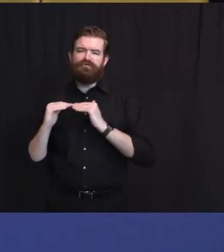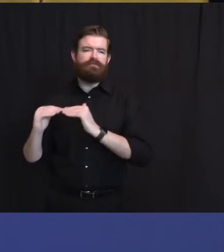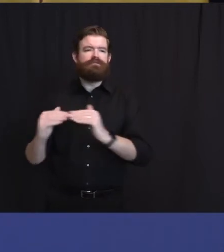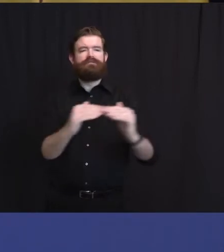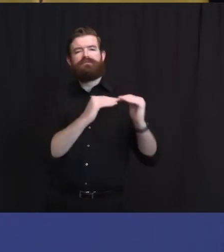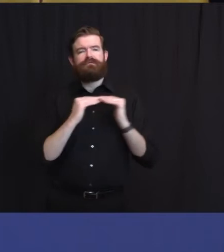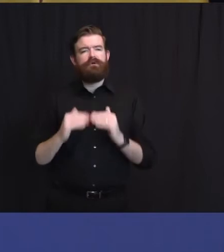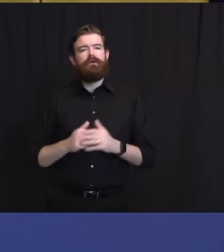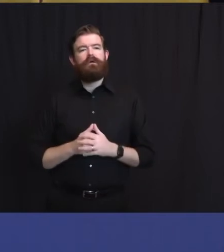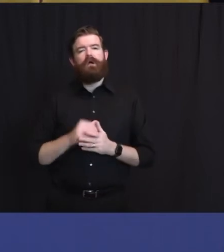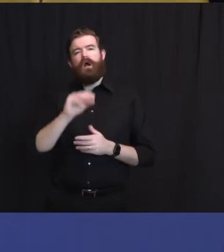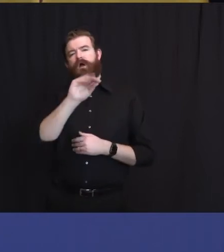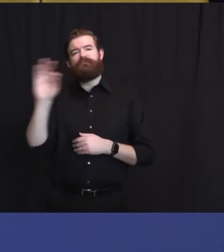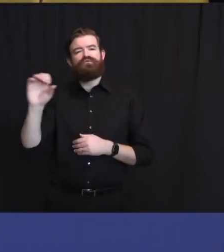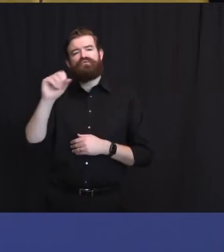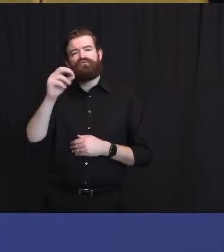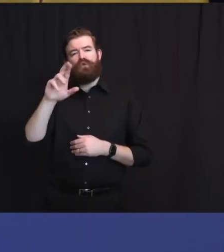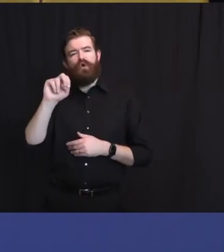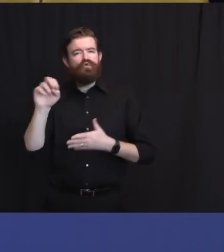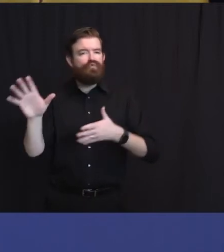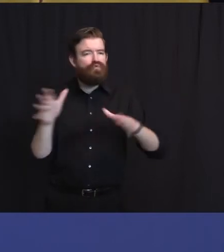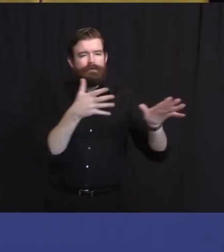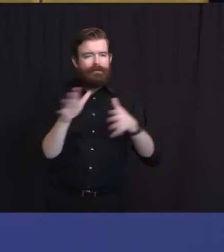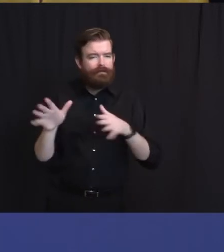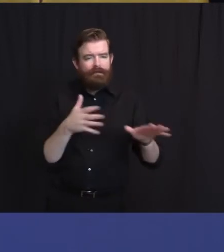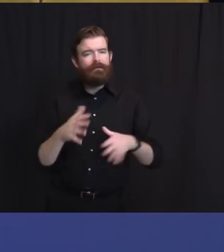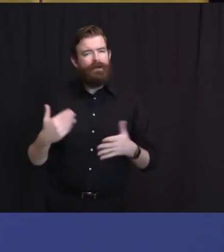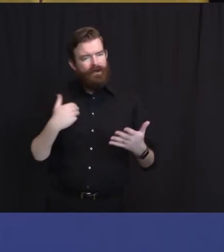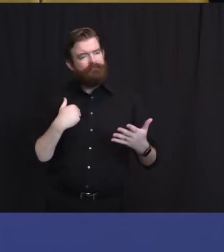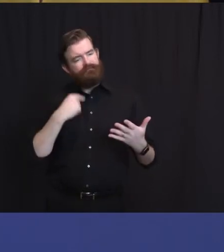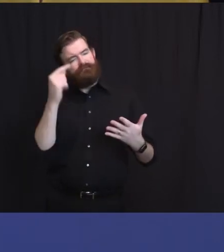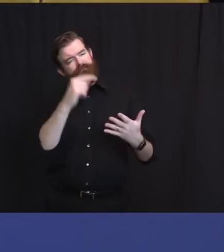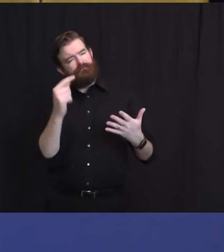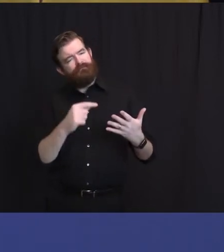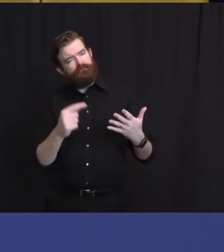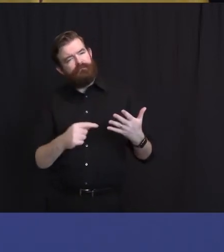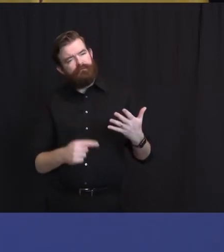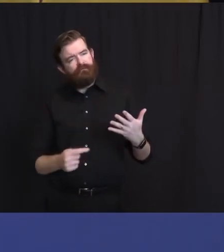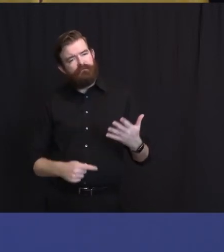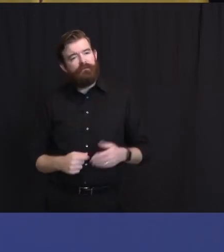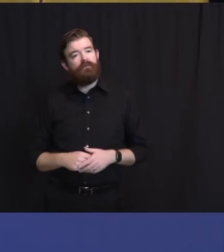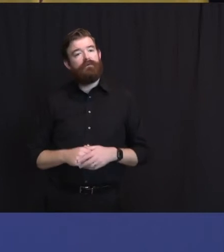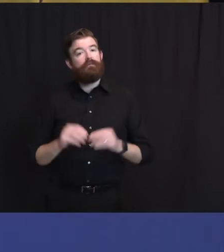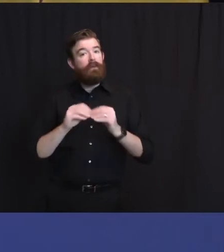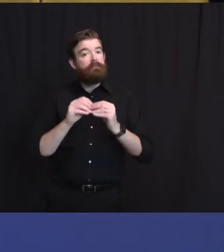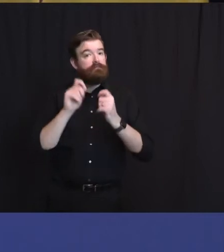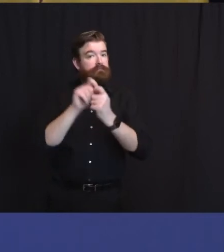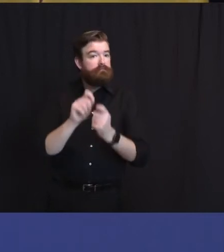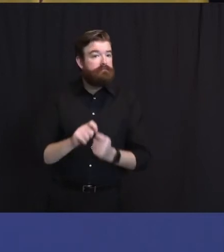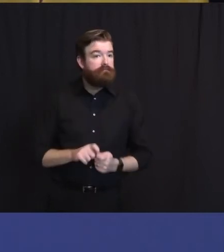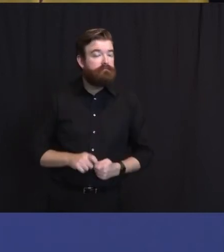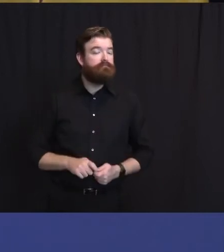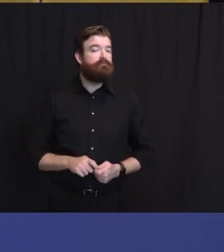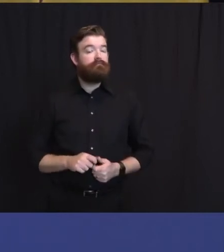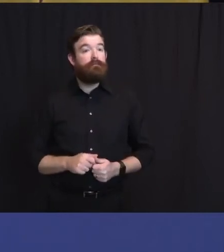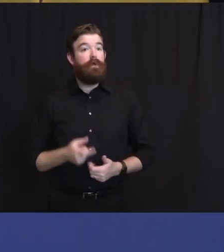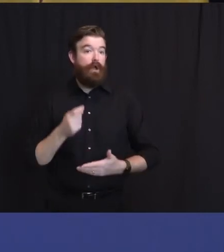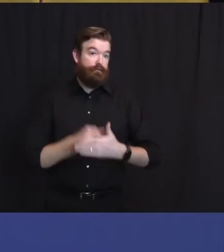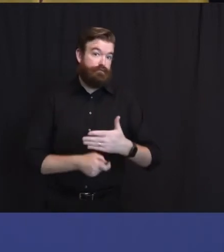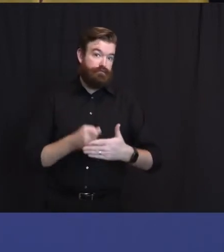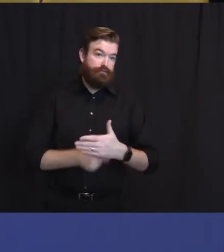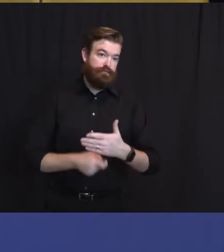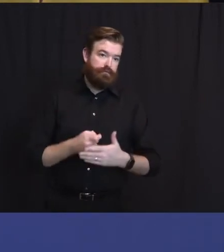conceptually. Devil's in the details a little bit. And I'm conscious of the sticker shock, potentially, because it would require some